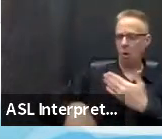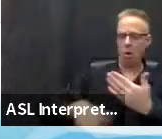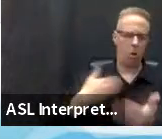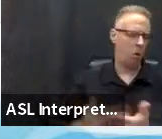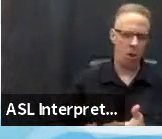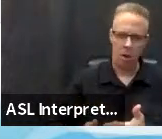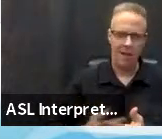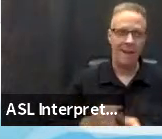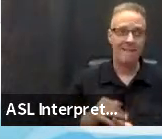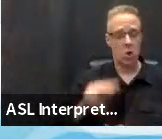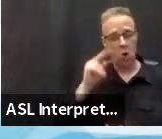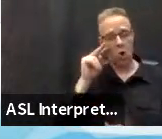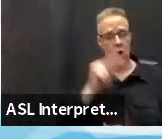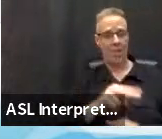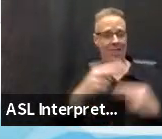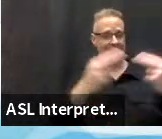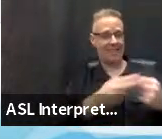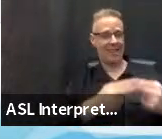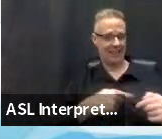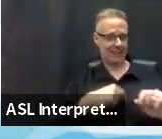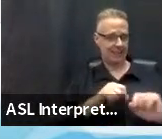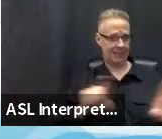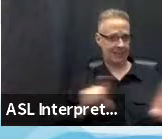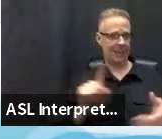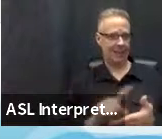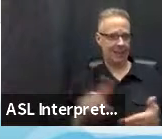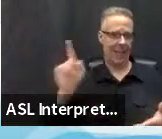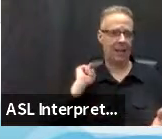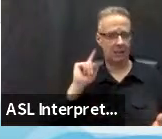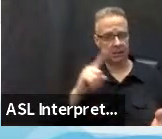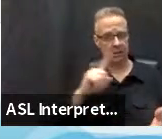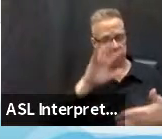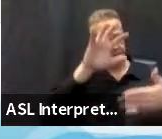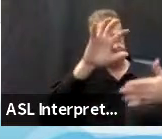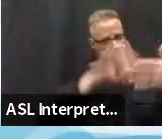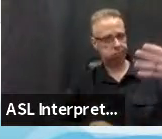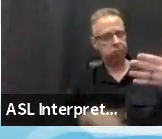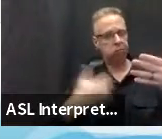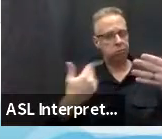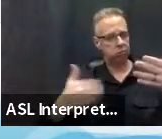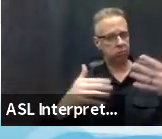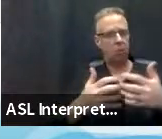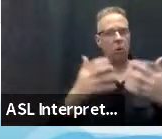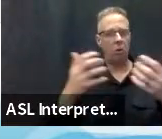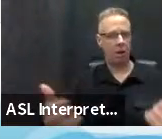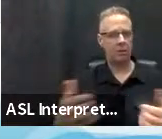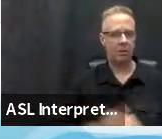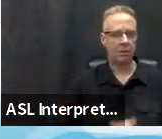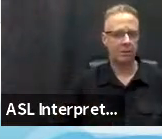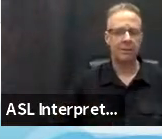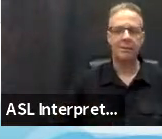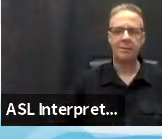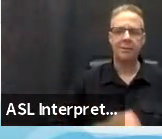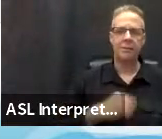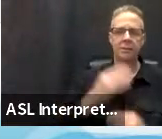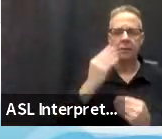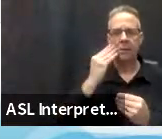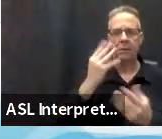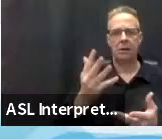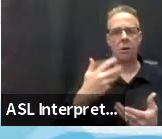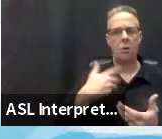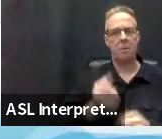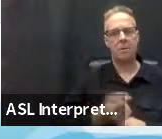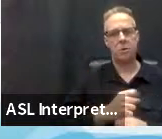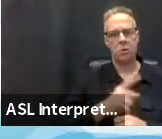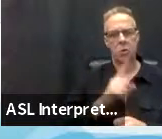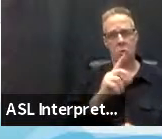look through the slide deck that we sent last week, you know, there's a lot in there. So I just say that in the sense that out of respect